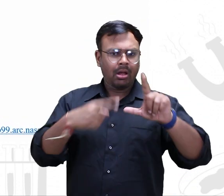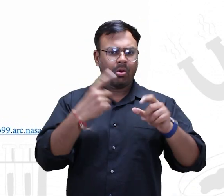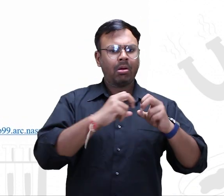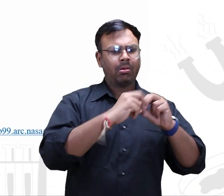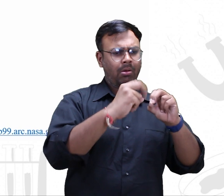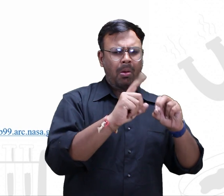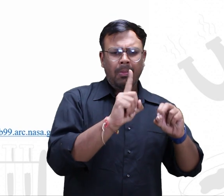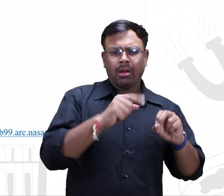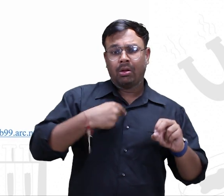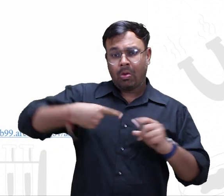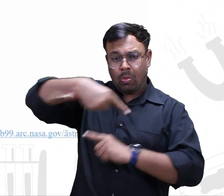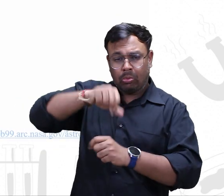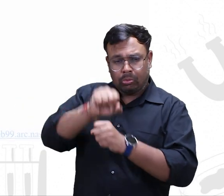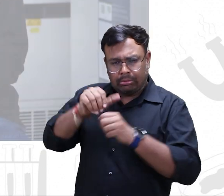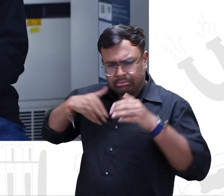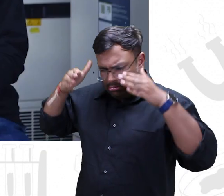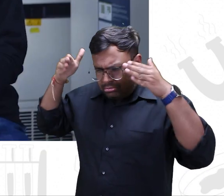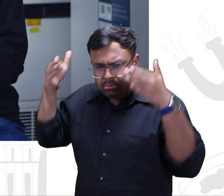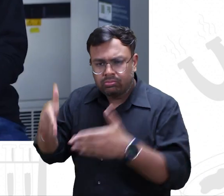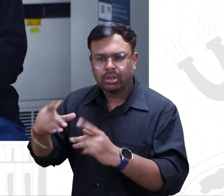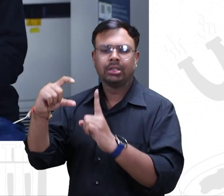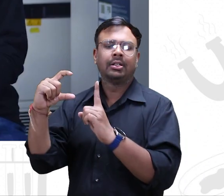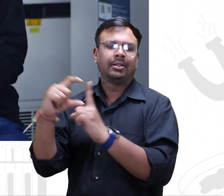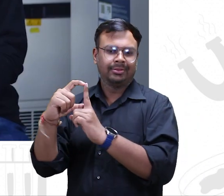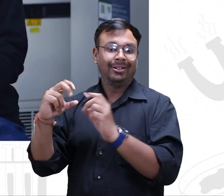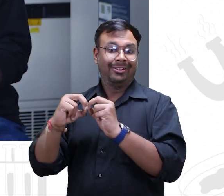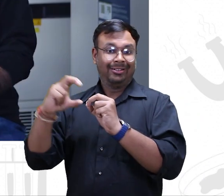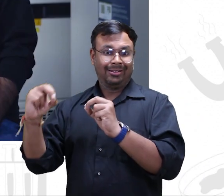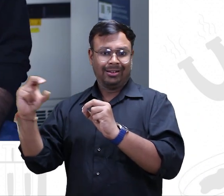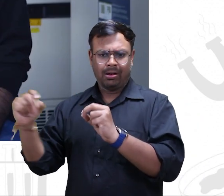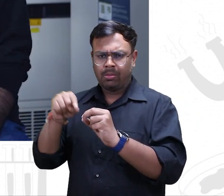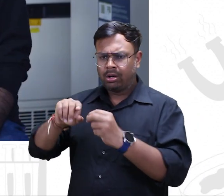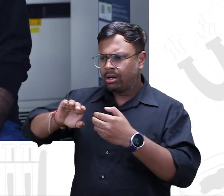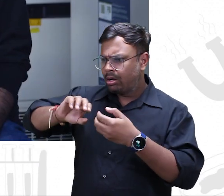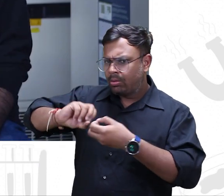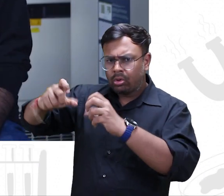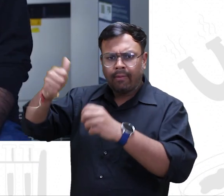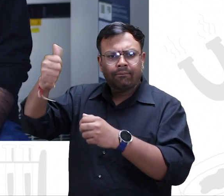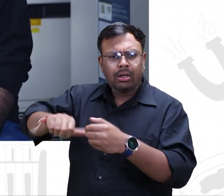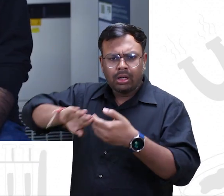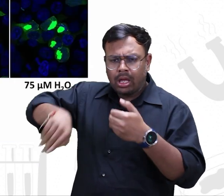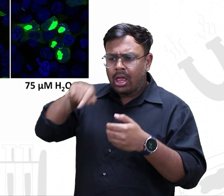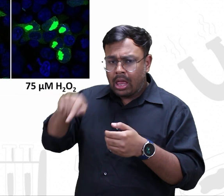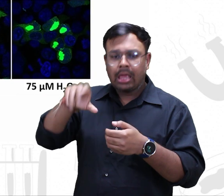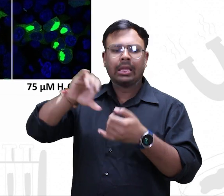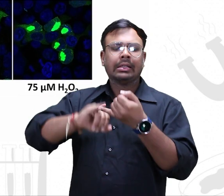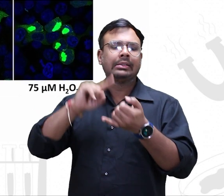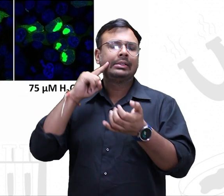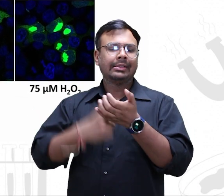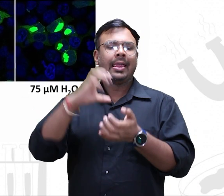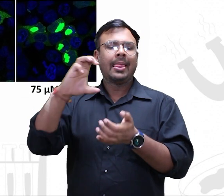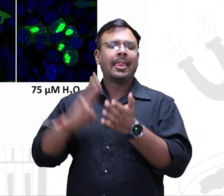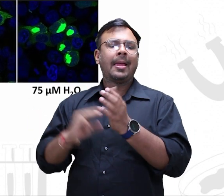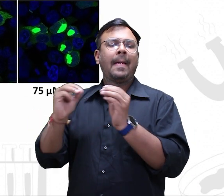proteins are made up of only L amino acids. Our major work is understanding how these D amino acids are kept away during protein synthesis. At